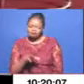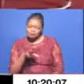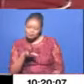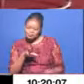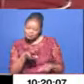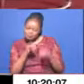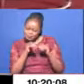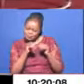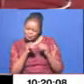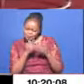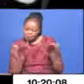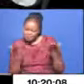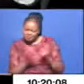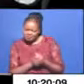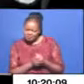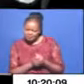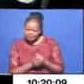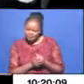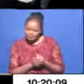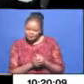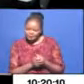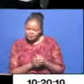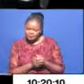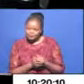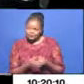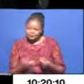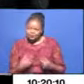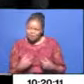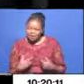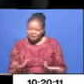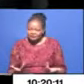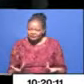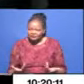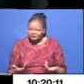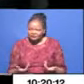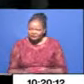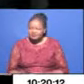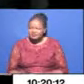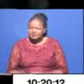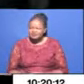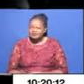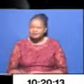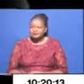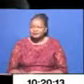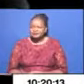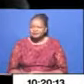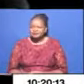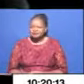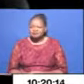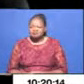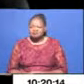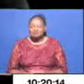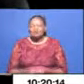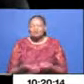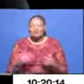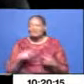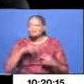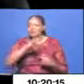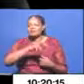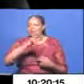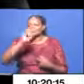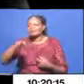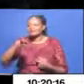we have beautiful. We have it's a leap. We jump to somewhere and we have all